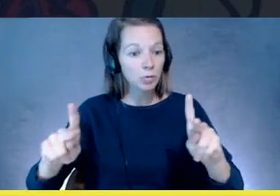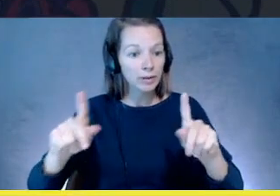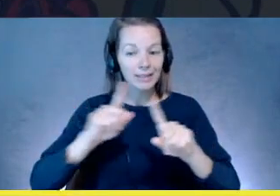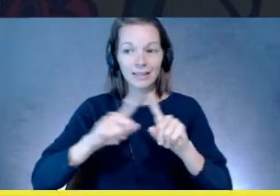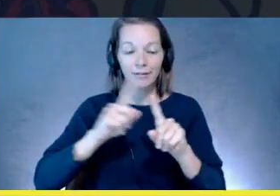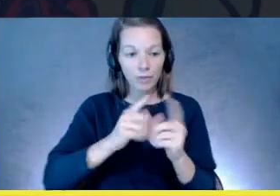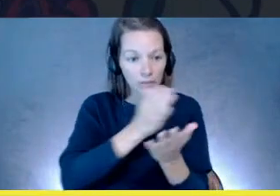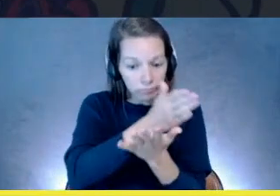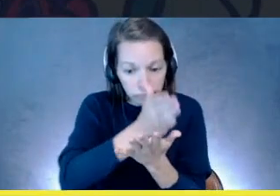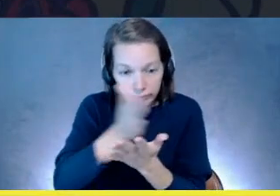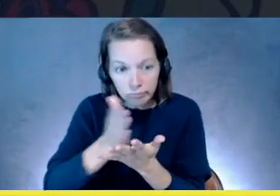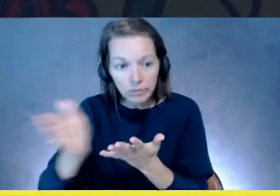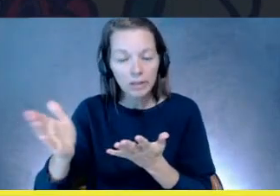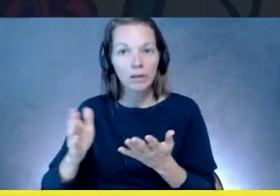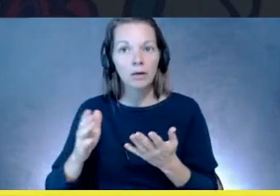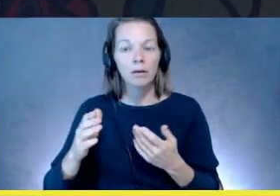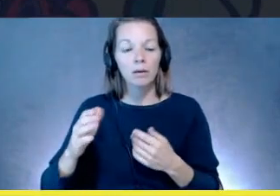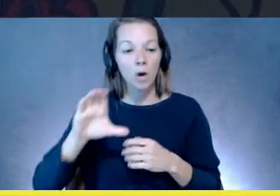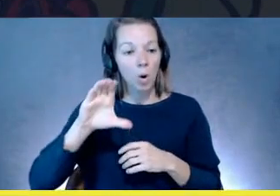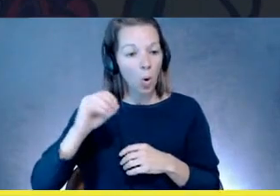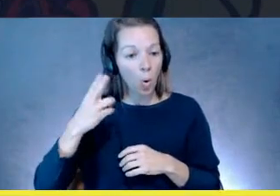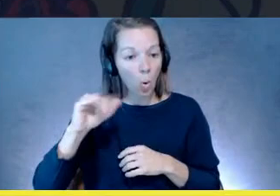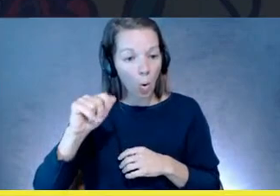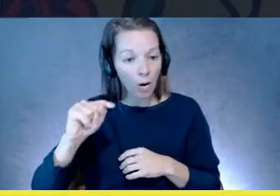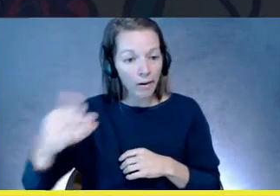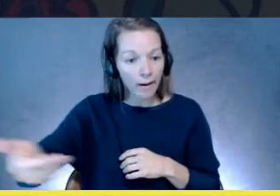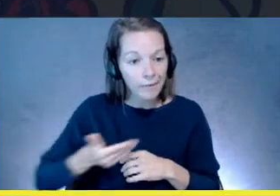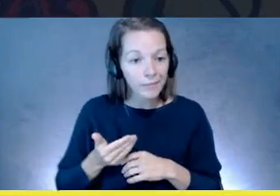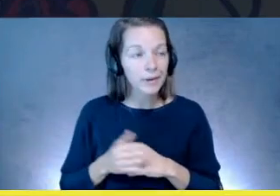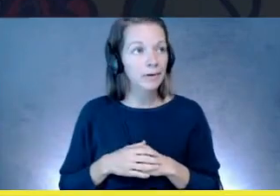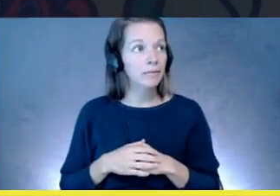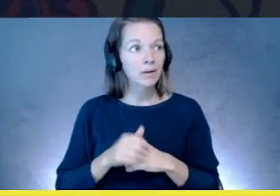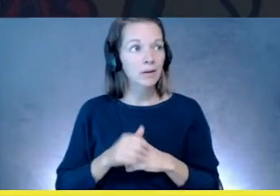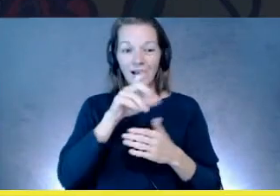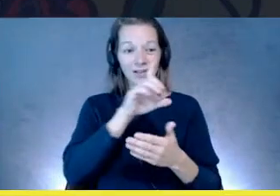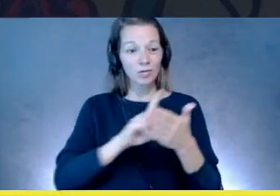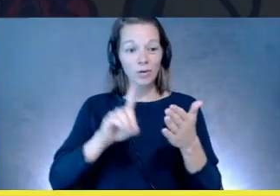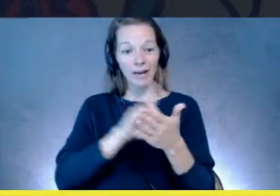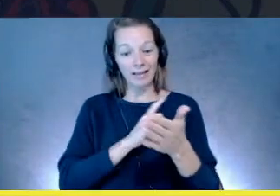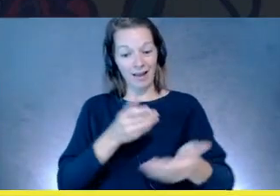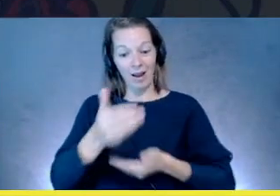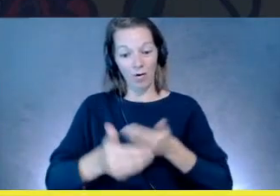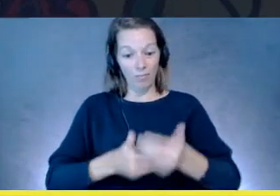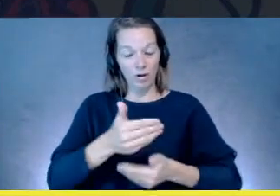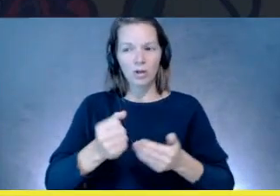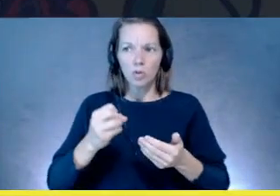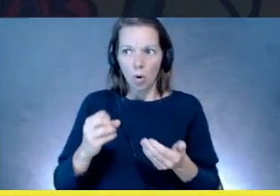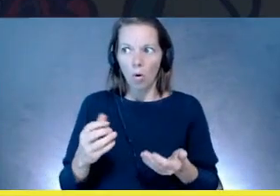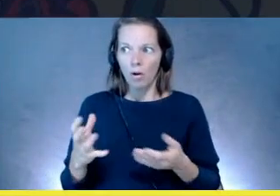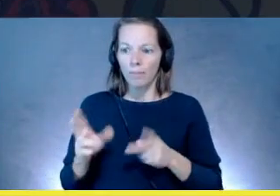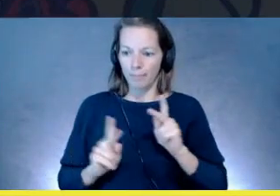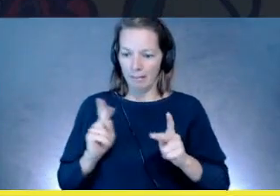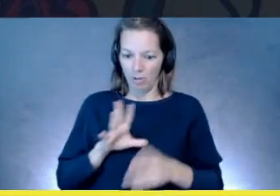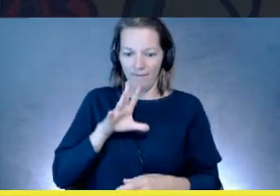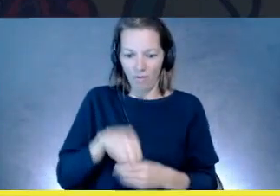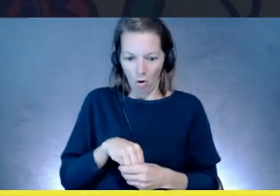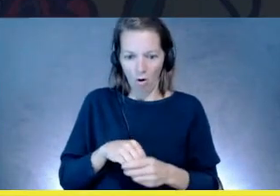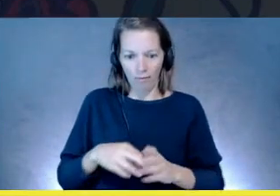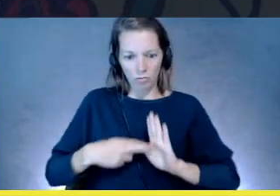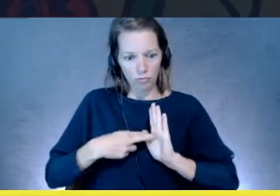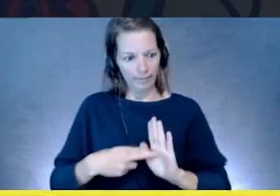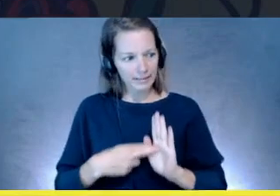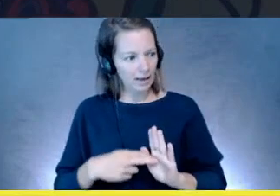cohort hiring, everything we've mentioned, non-discrimination in hiring, so that you have representative people who can